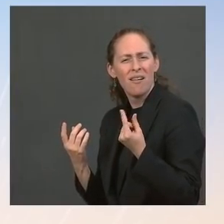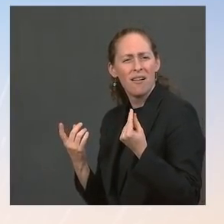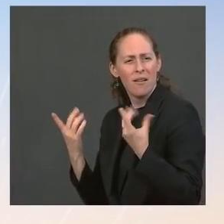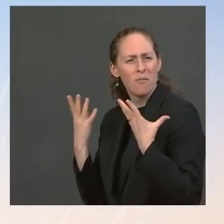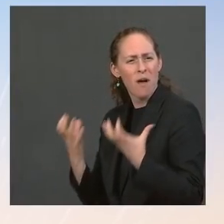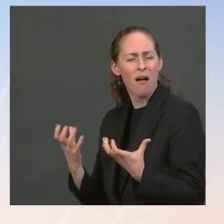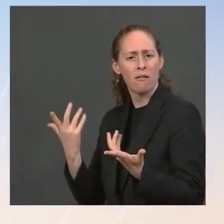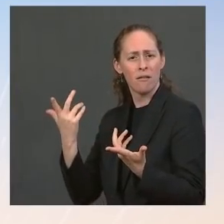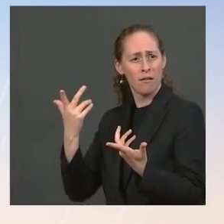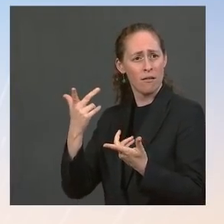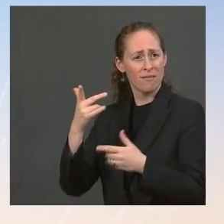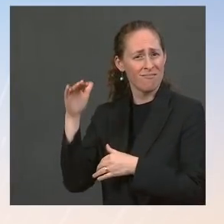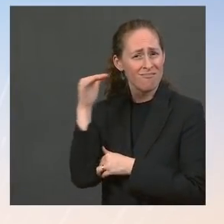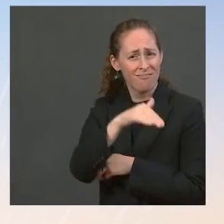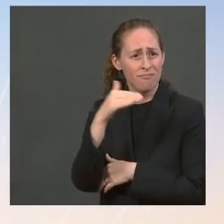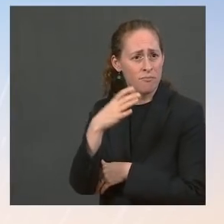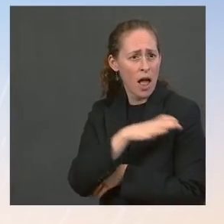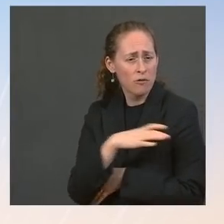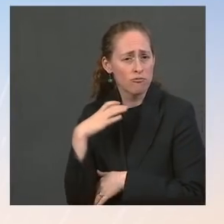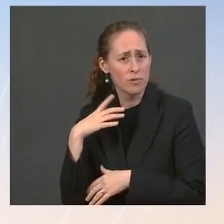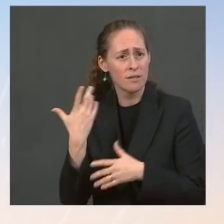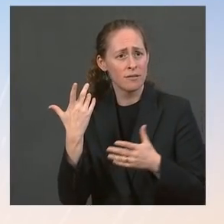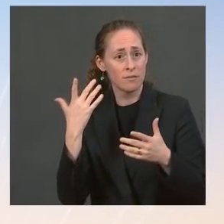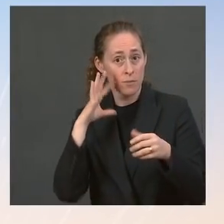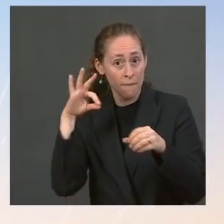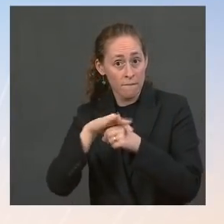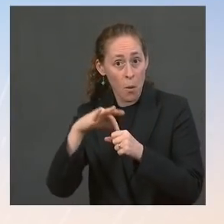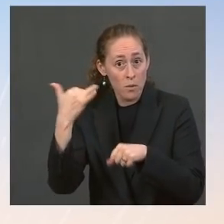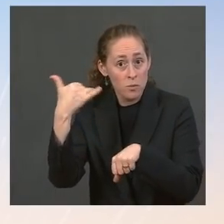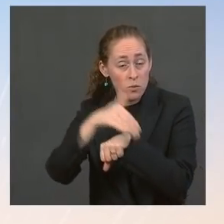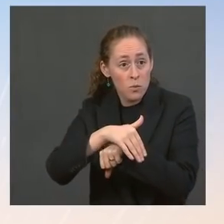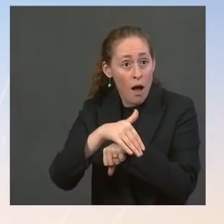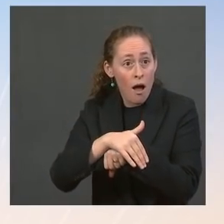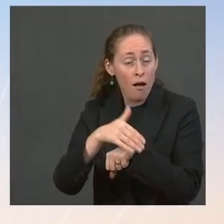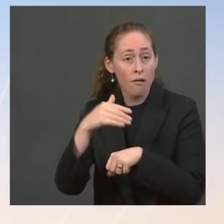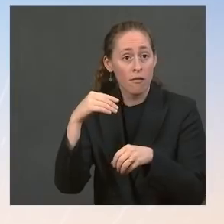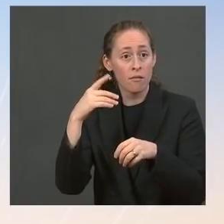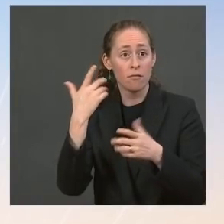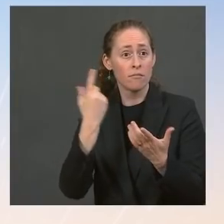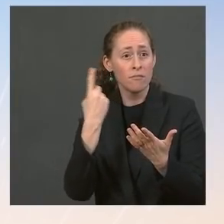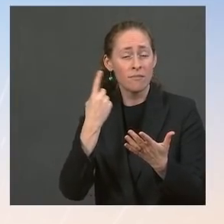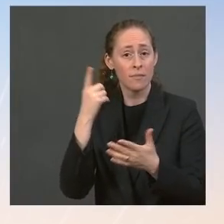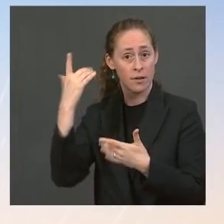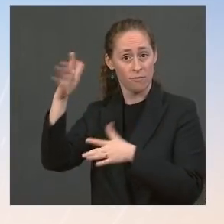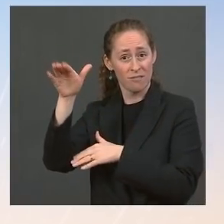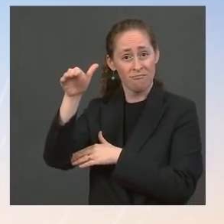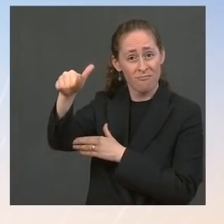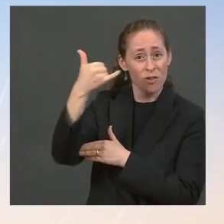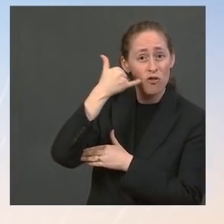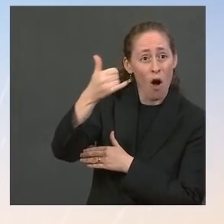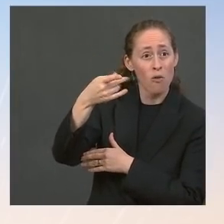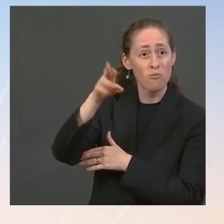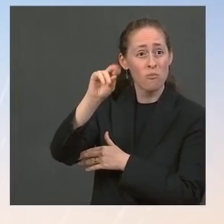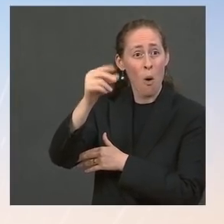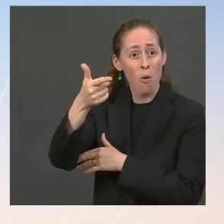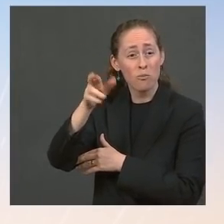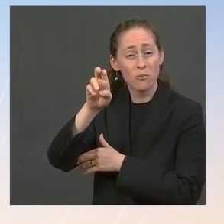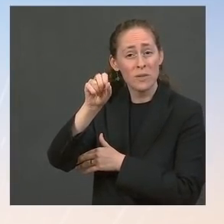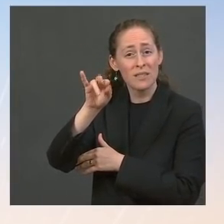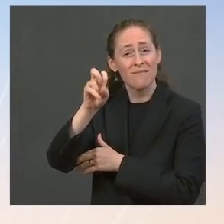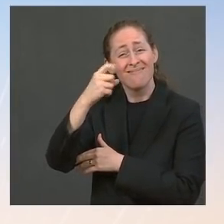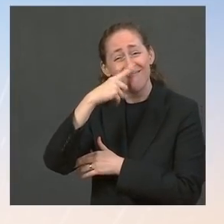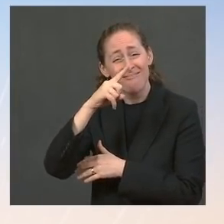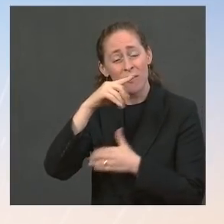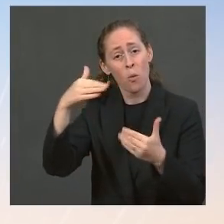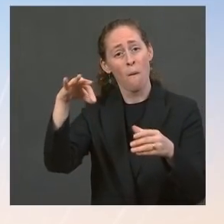on this infrastructure vote tonight? Is he calling progressives and Republicans even, asking them to vote for it? Does he definitely want this